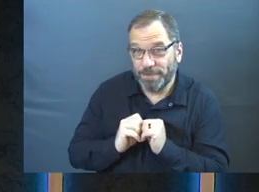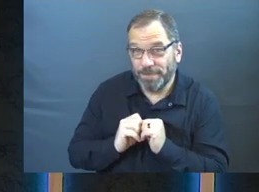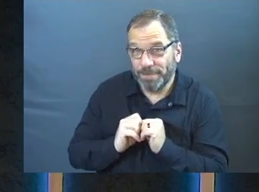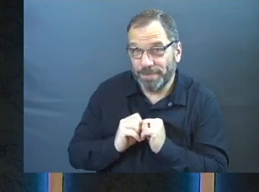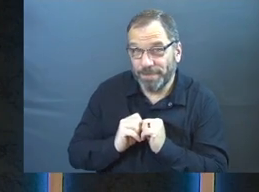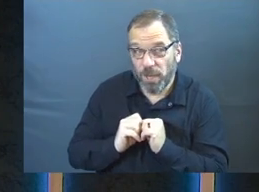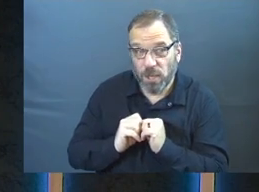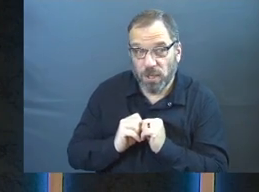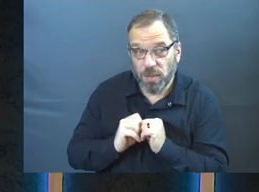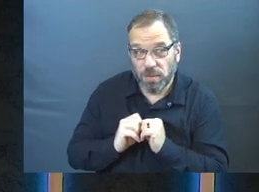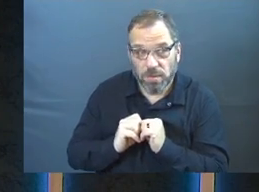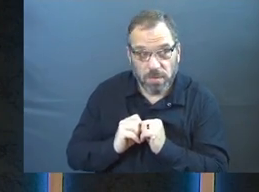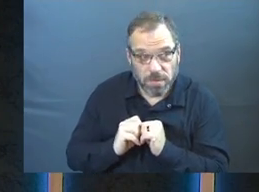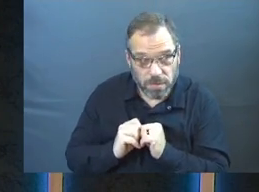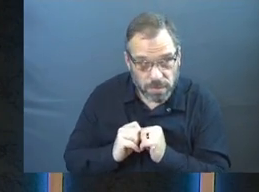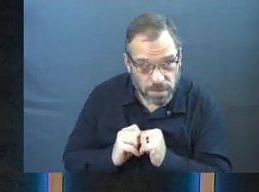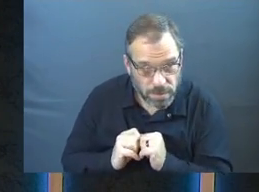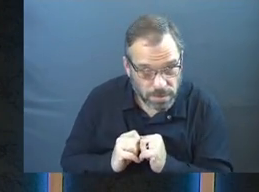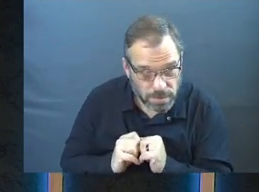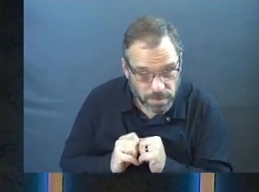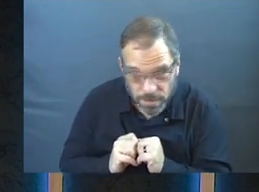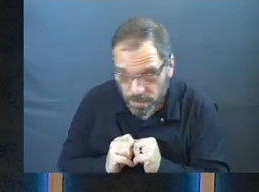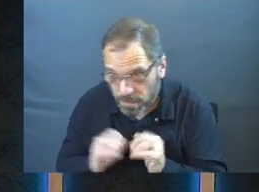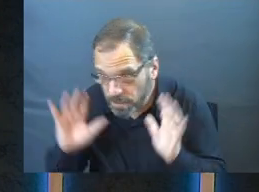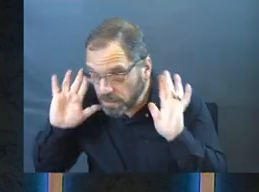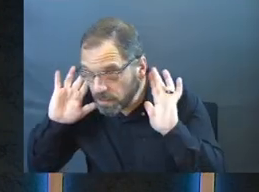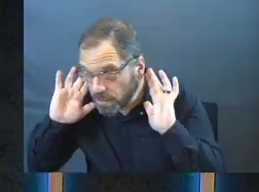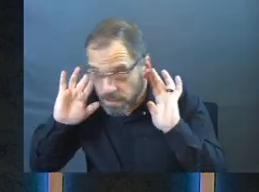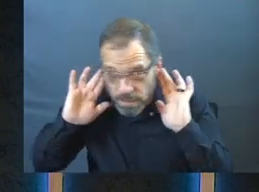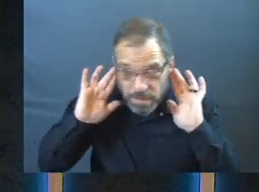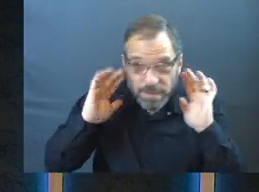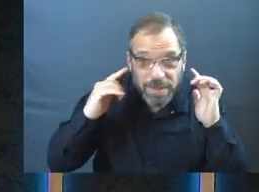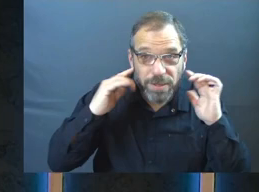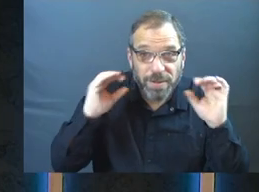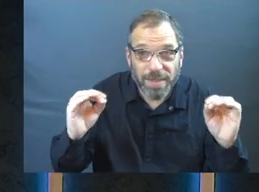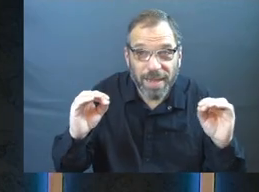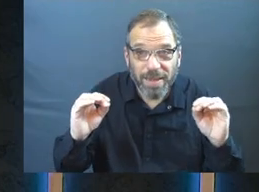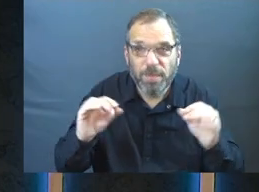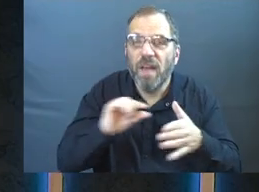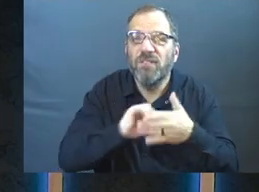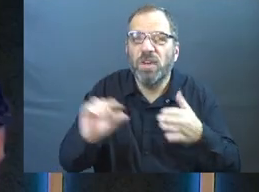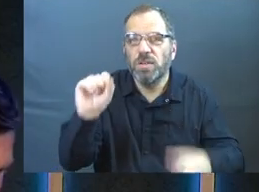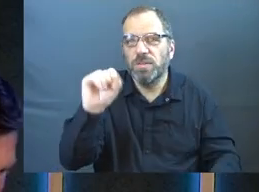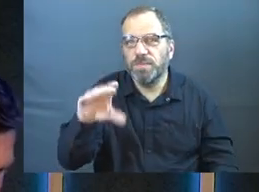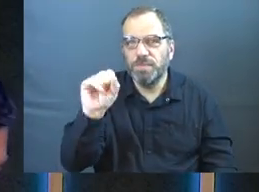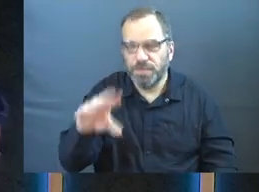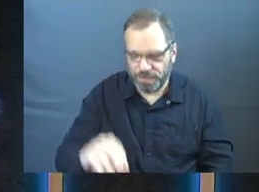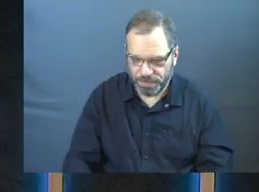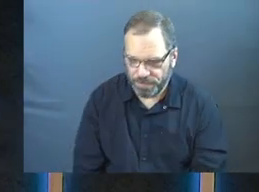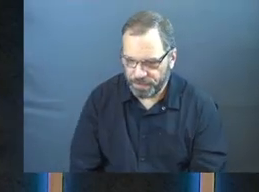It gets really silent, right? Yeah. Let me read a verse to you.